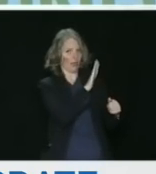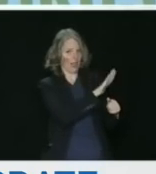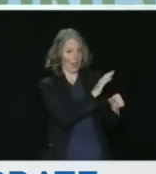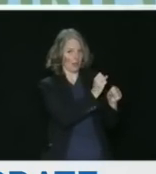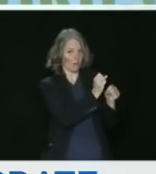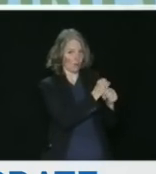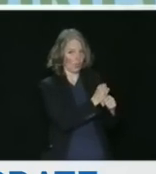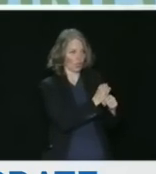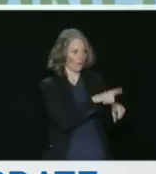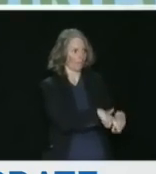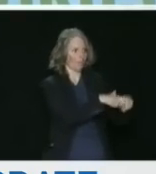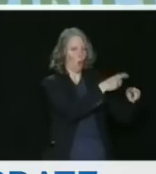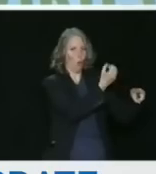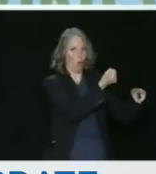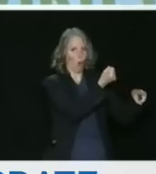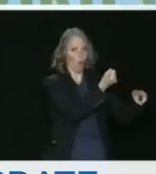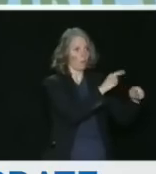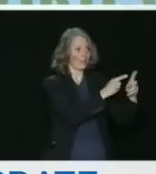production in that plant?